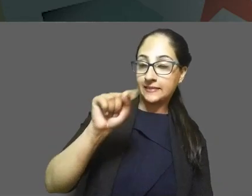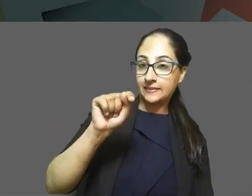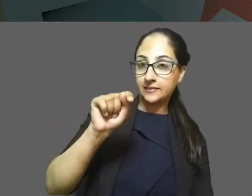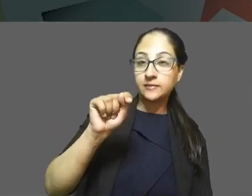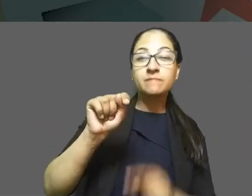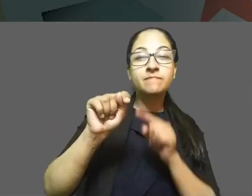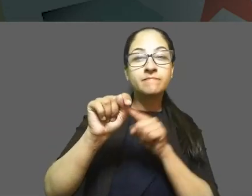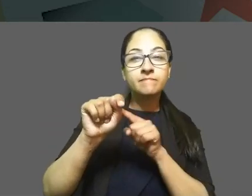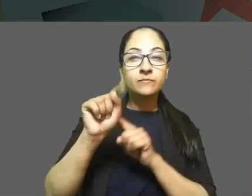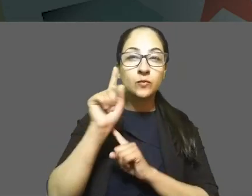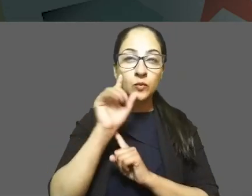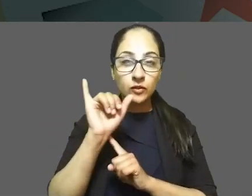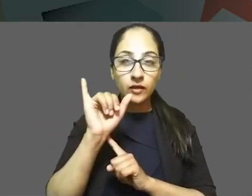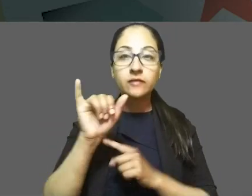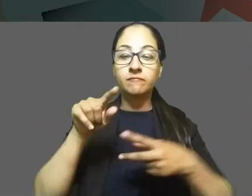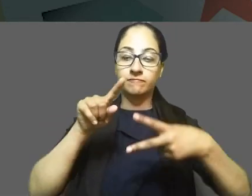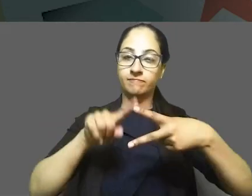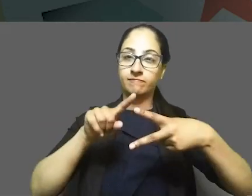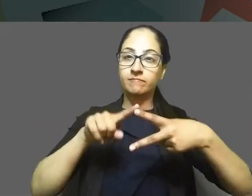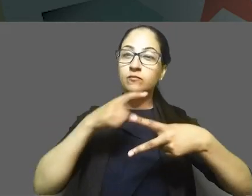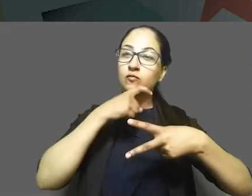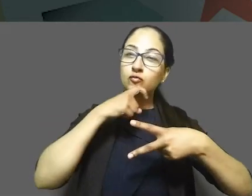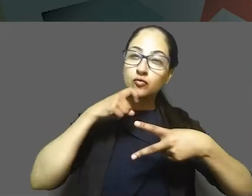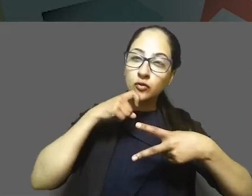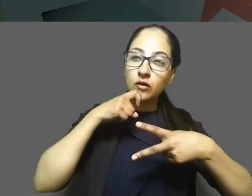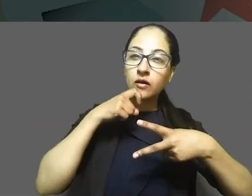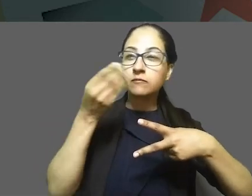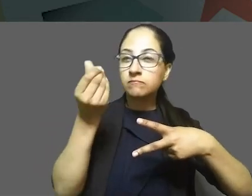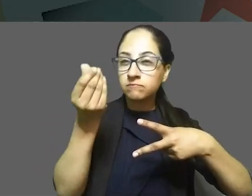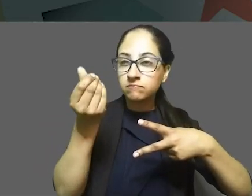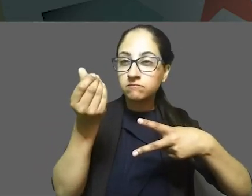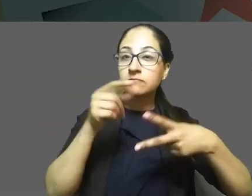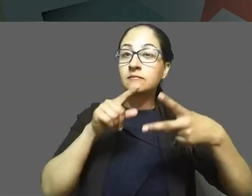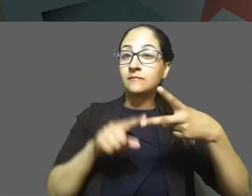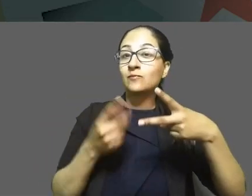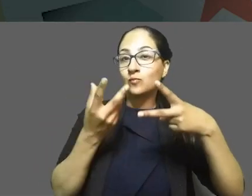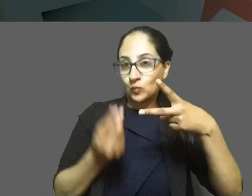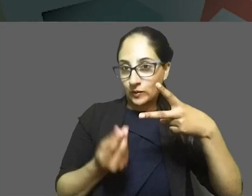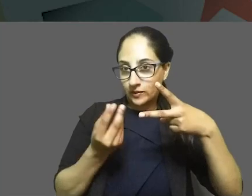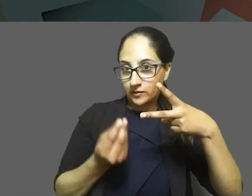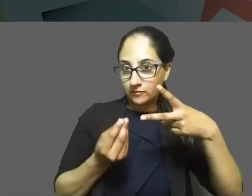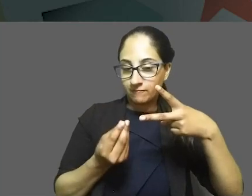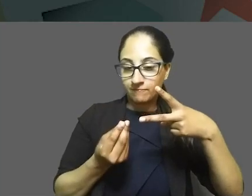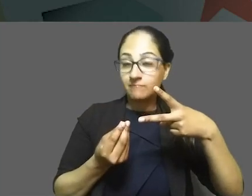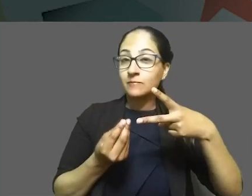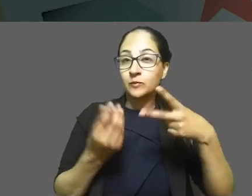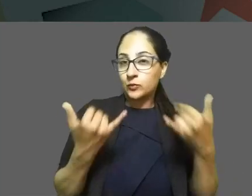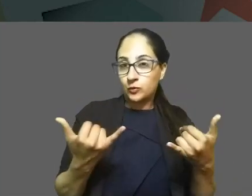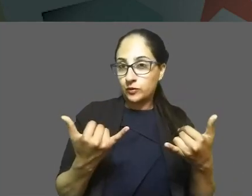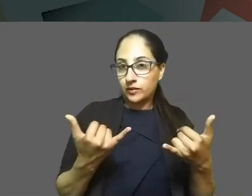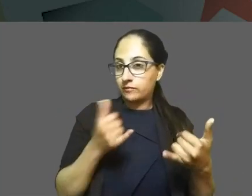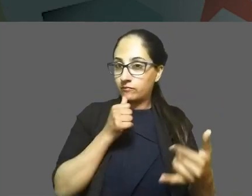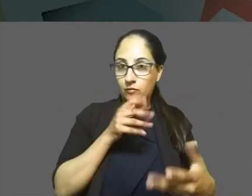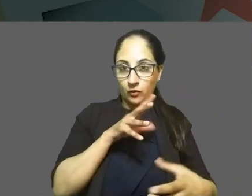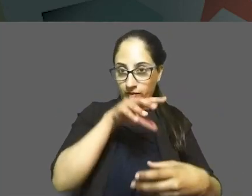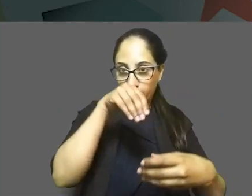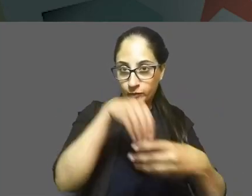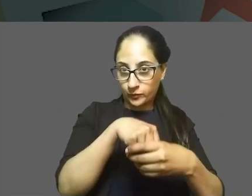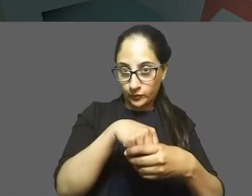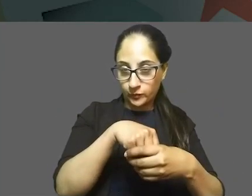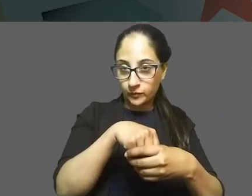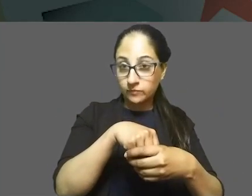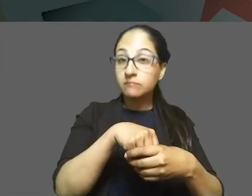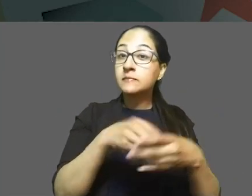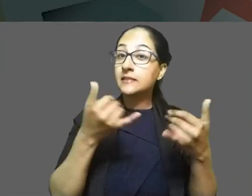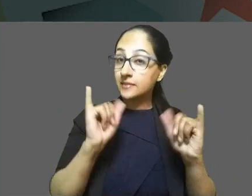naan. And so you'll notice that we don't have any dry active yeast or actually a liquid yeast that we're